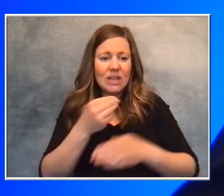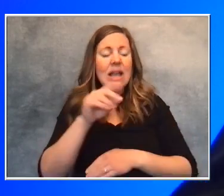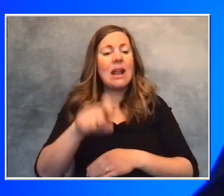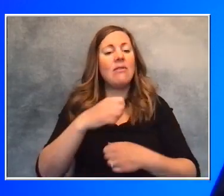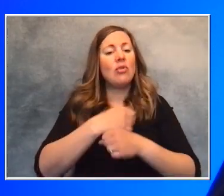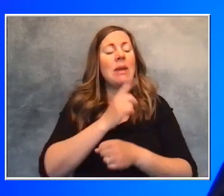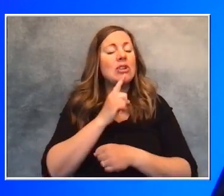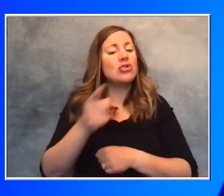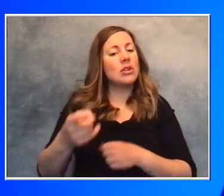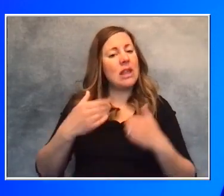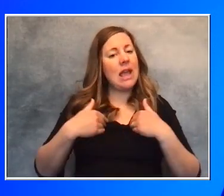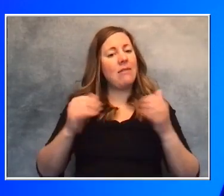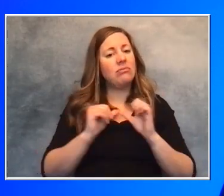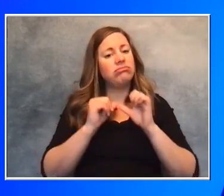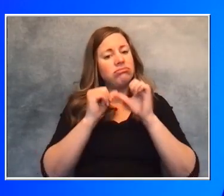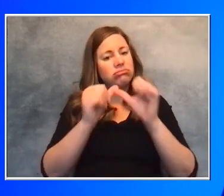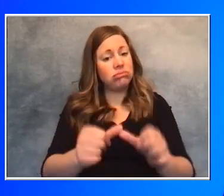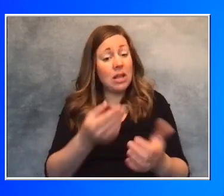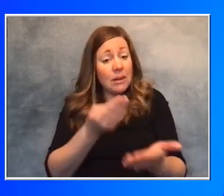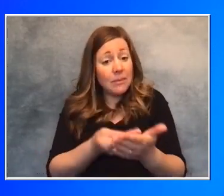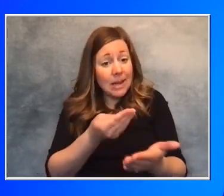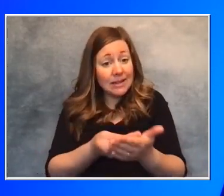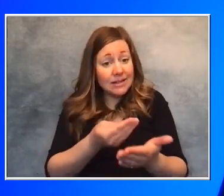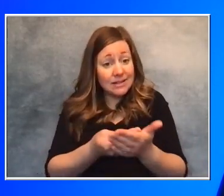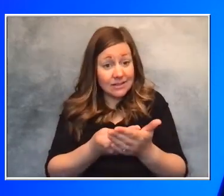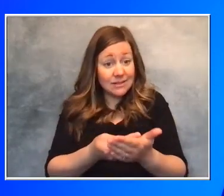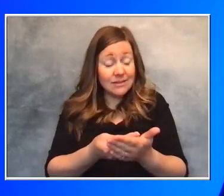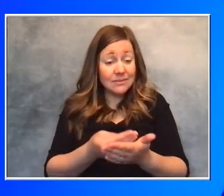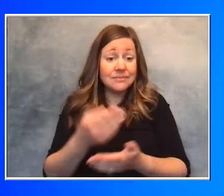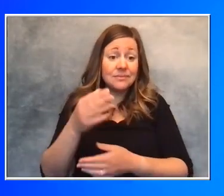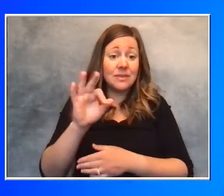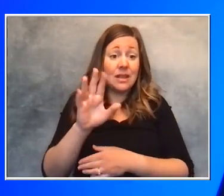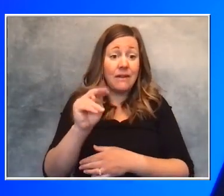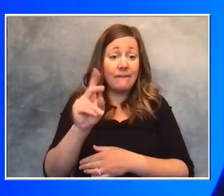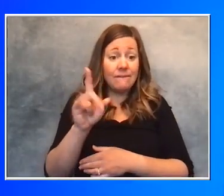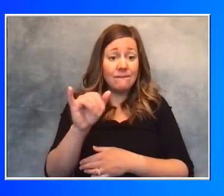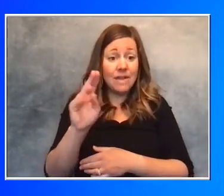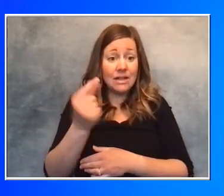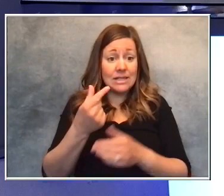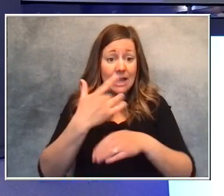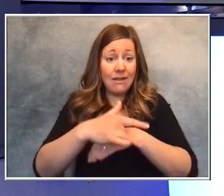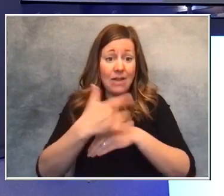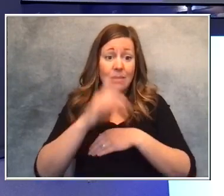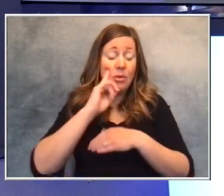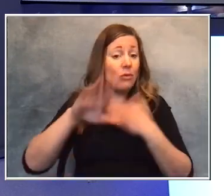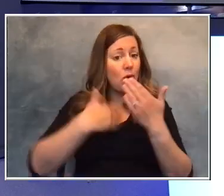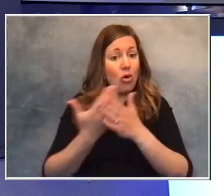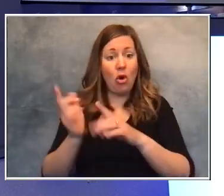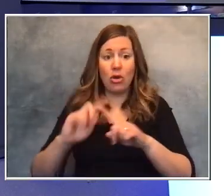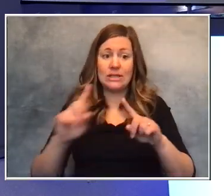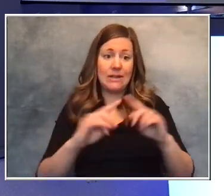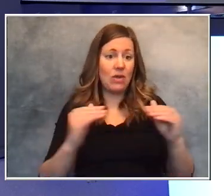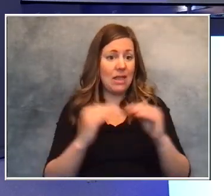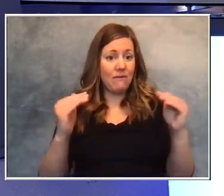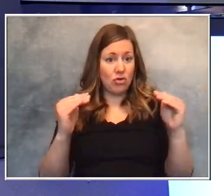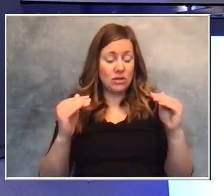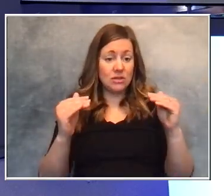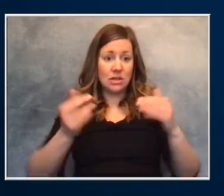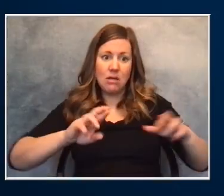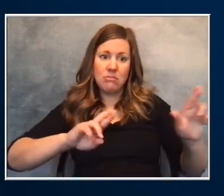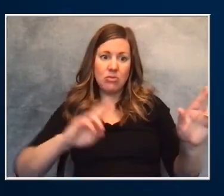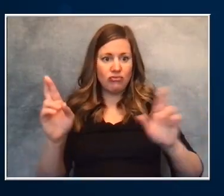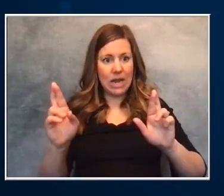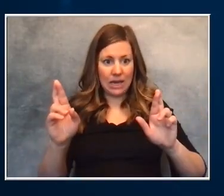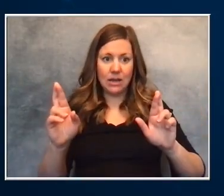long-term sustainable funding to be able to do that at again, all different levels. To help us react and be ready and be prepared for things like this. Exactly Okay,